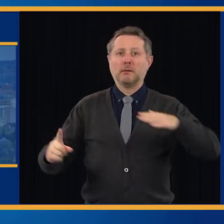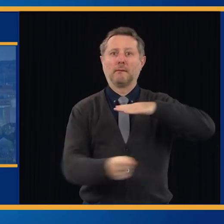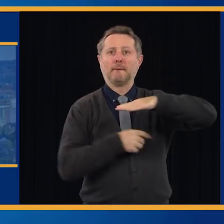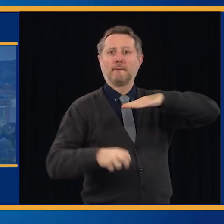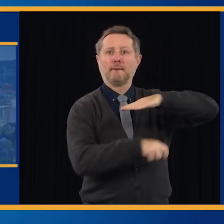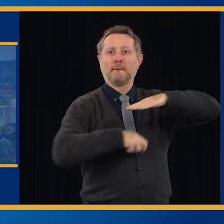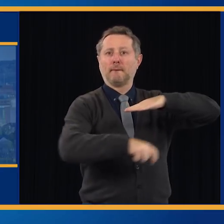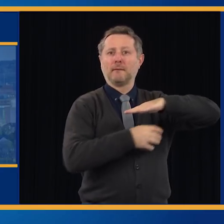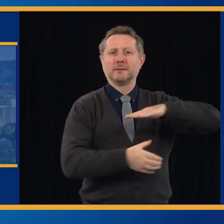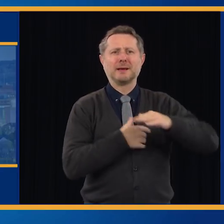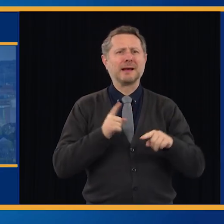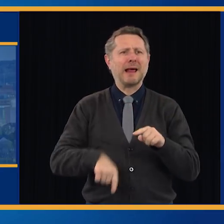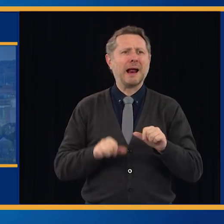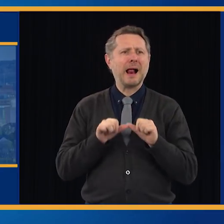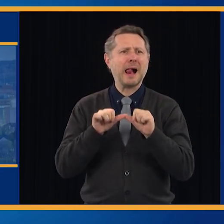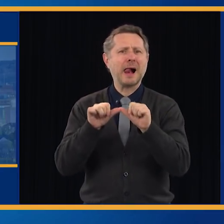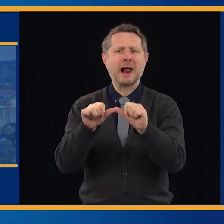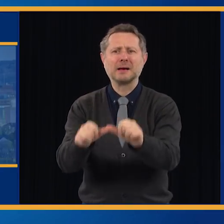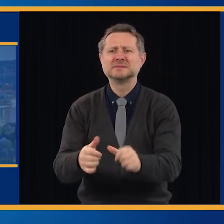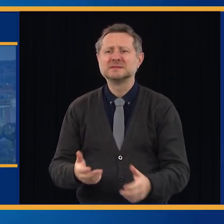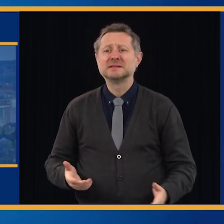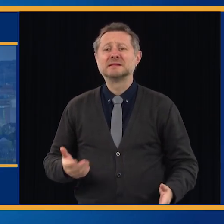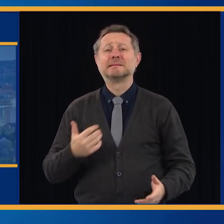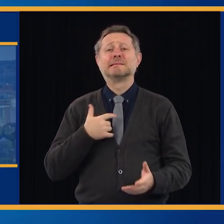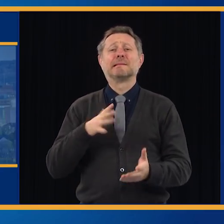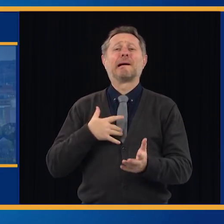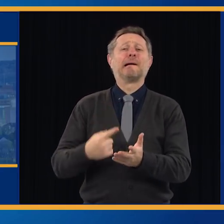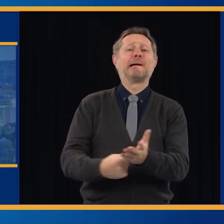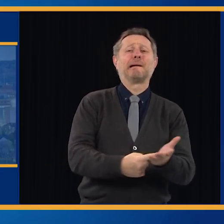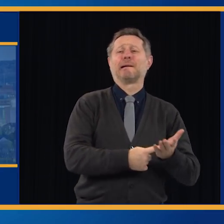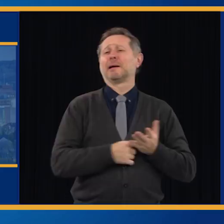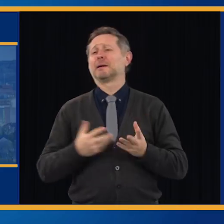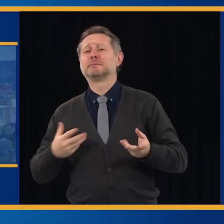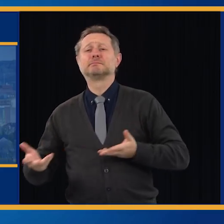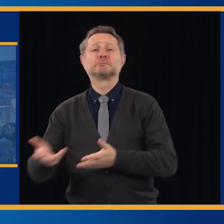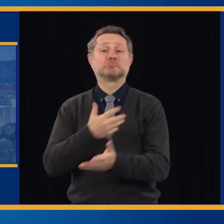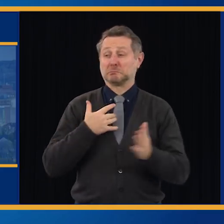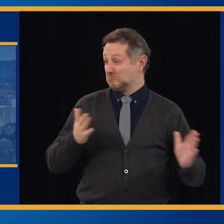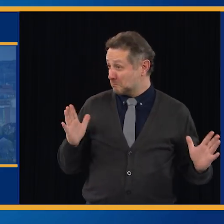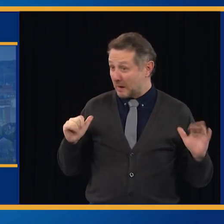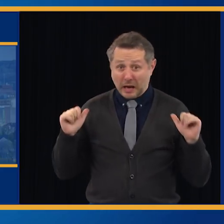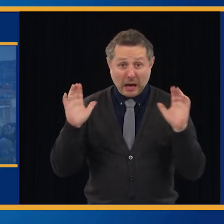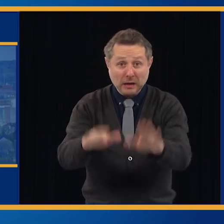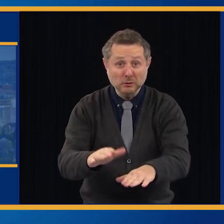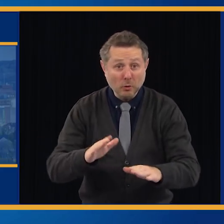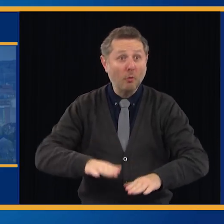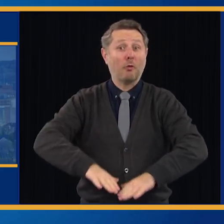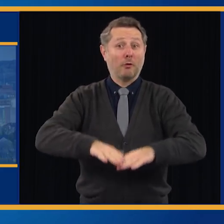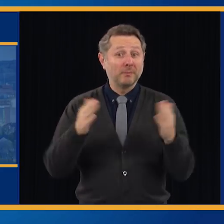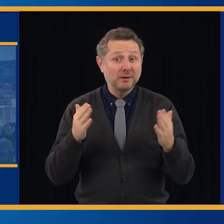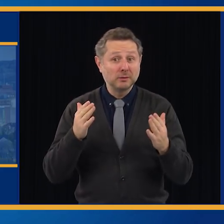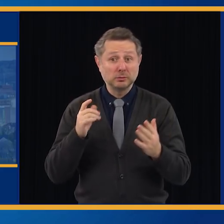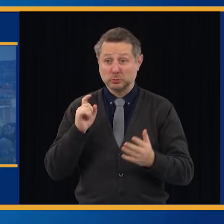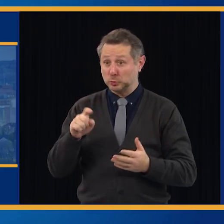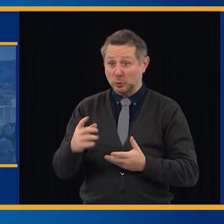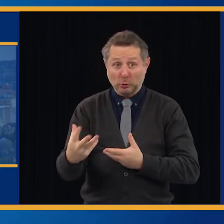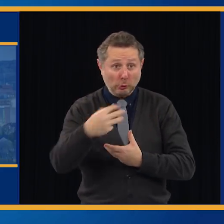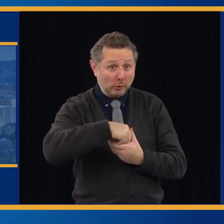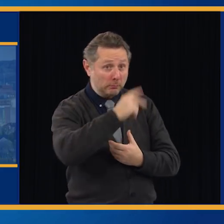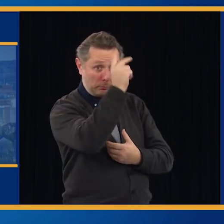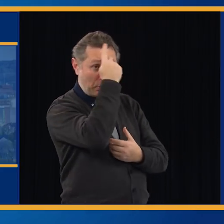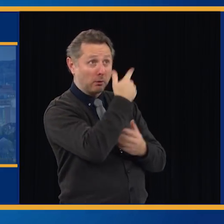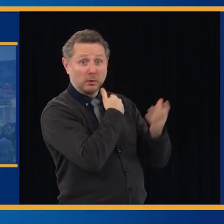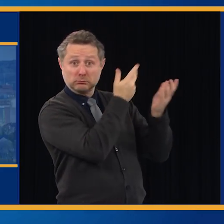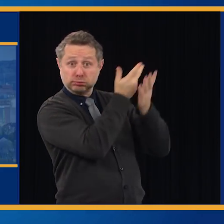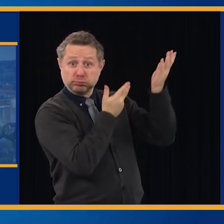But we have to, when we talk about reopening, this should not be a political discussion. It shouldn't be a